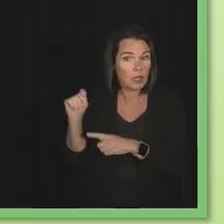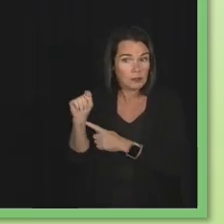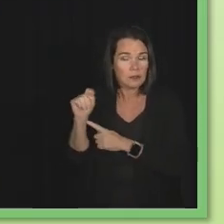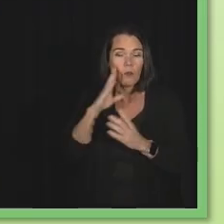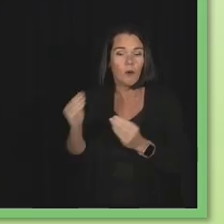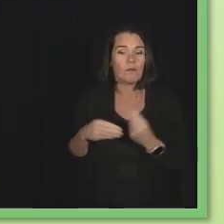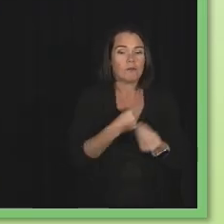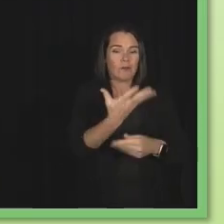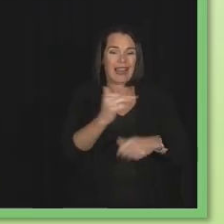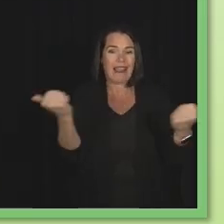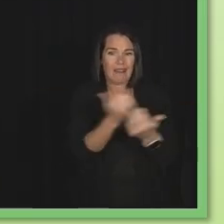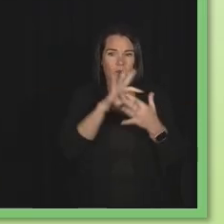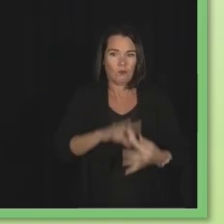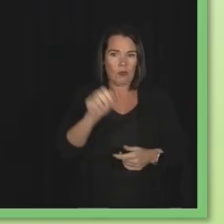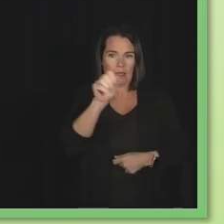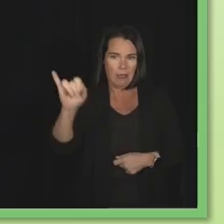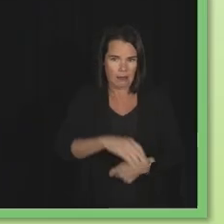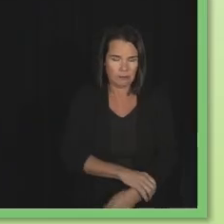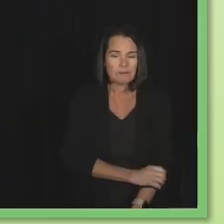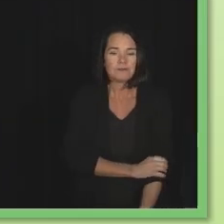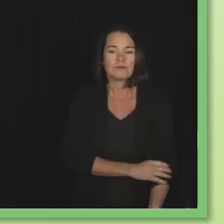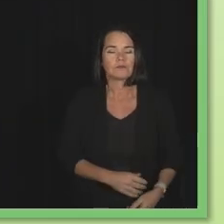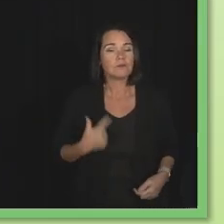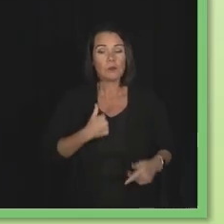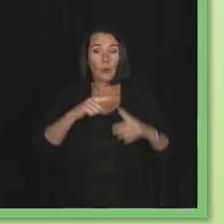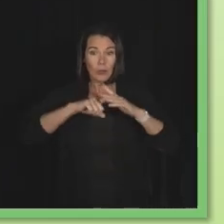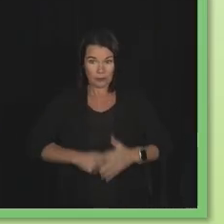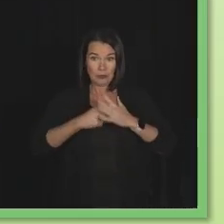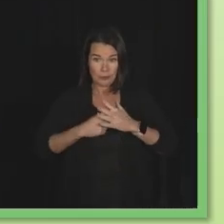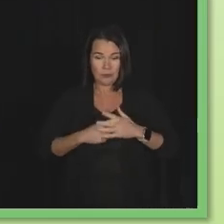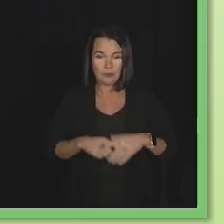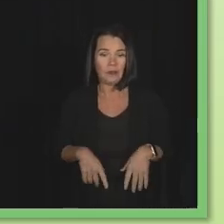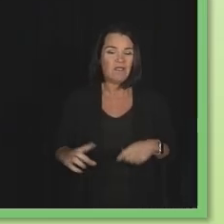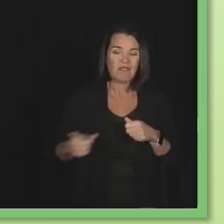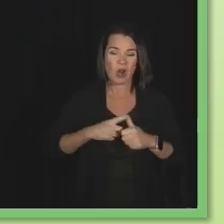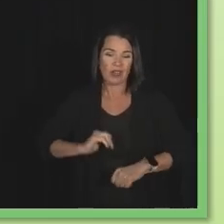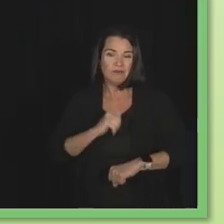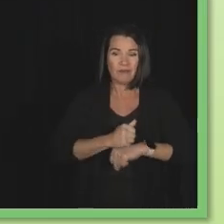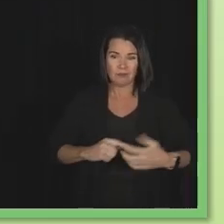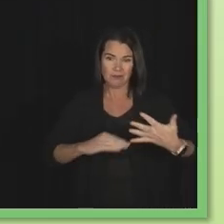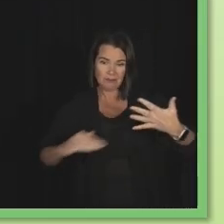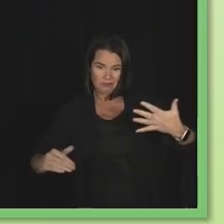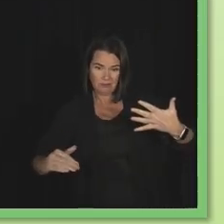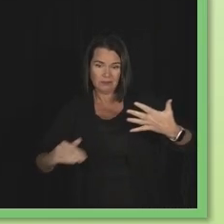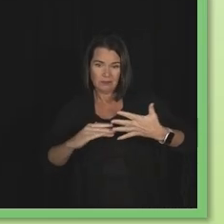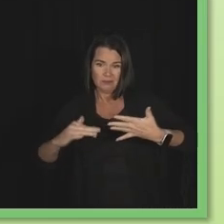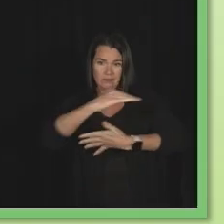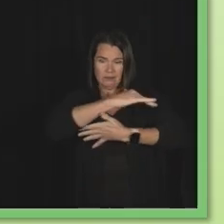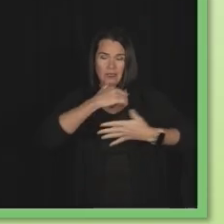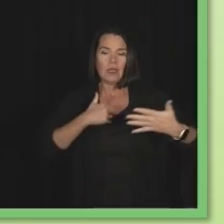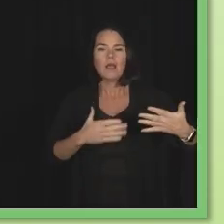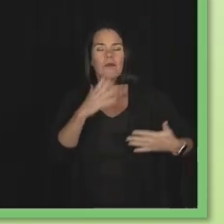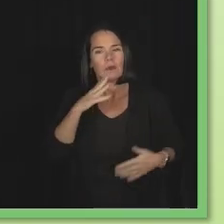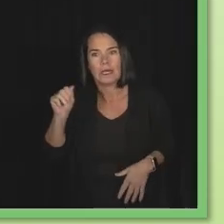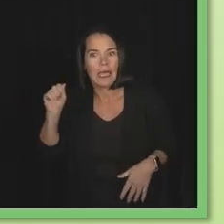AI. So we started, and of course, first, we needed to implement all the first layer 7, because AI workloads